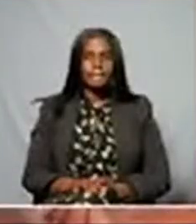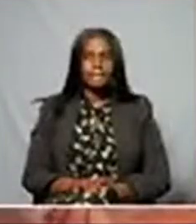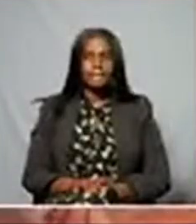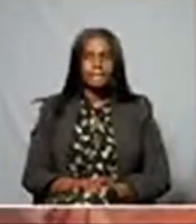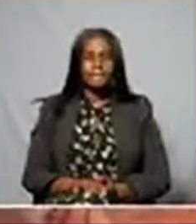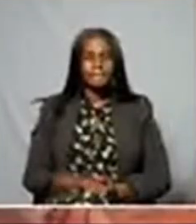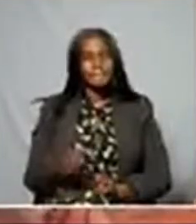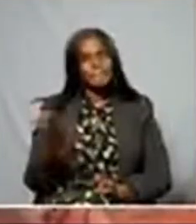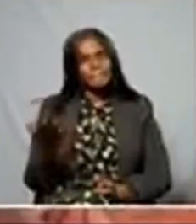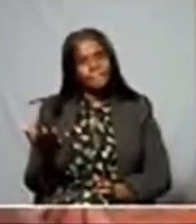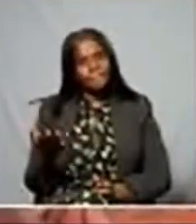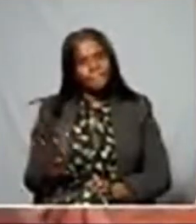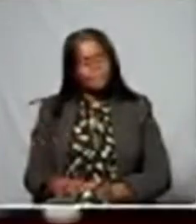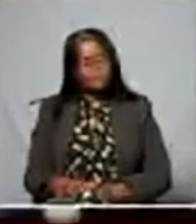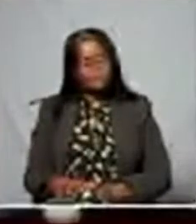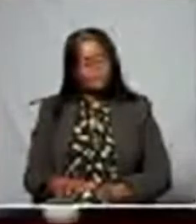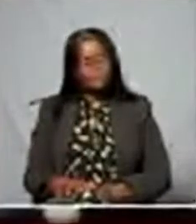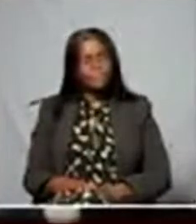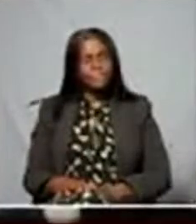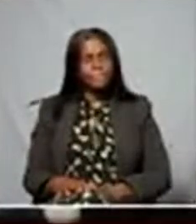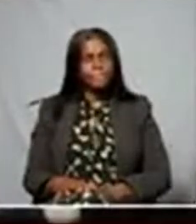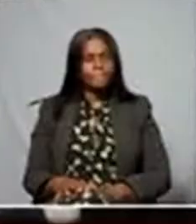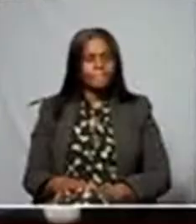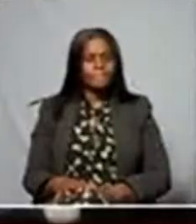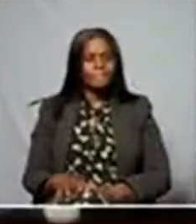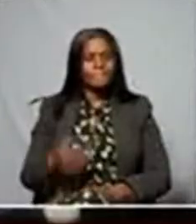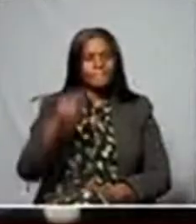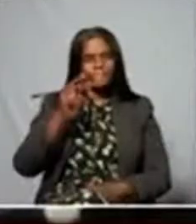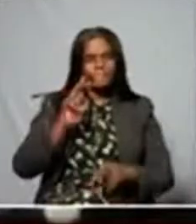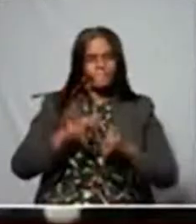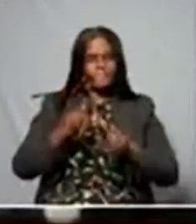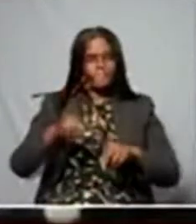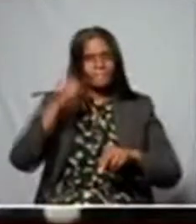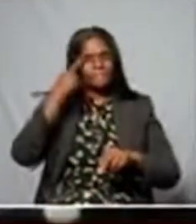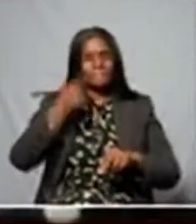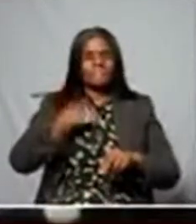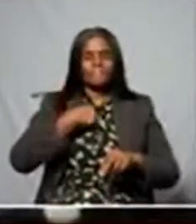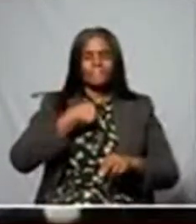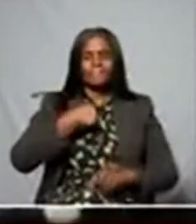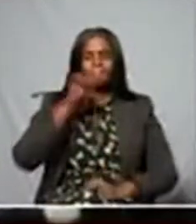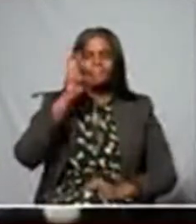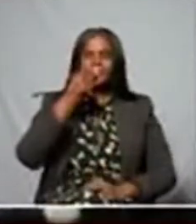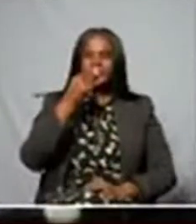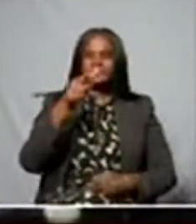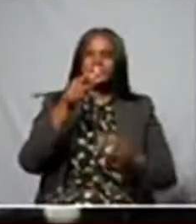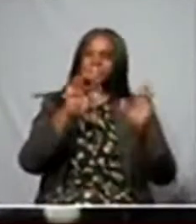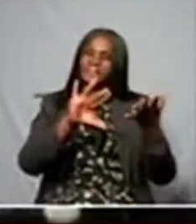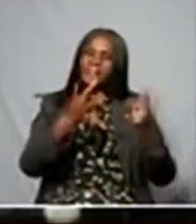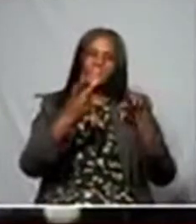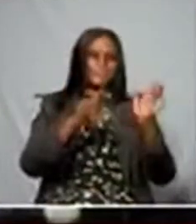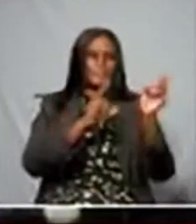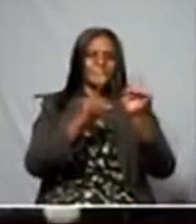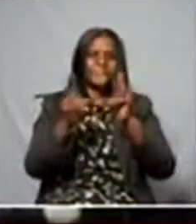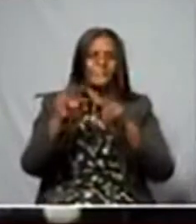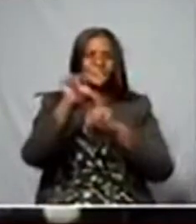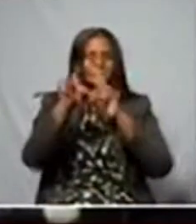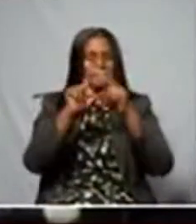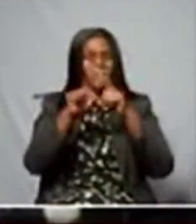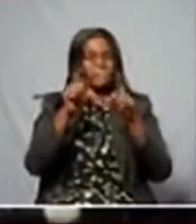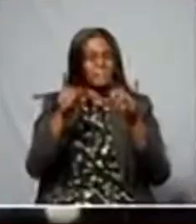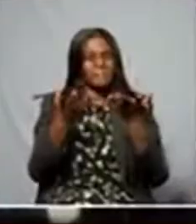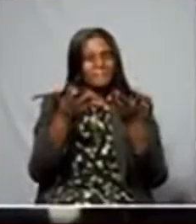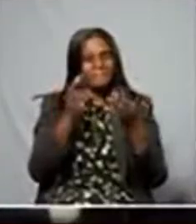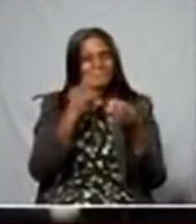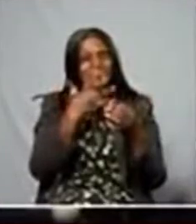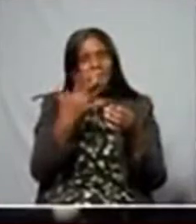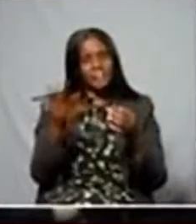Honorable Smunji. Yeah, for me, I would say partially it answers the question, but the thing